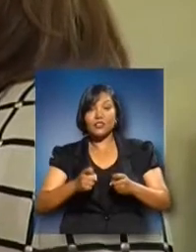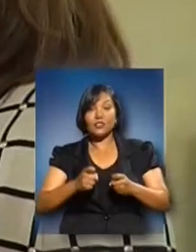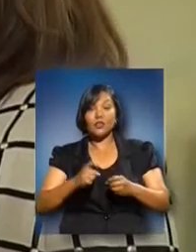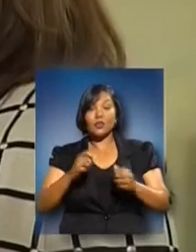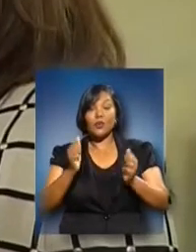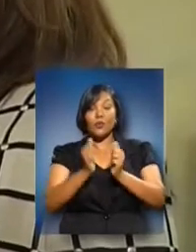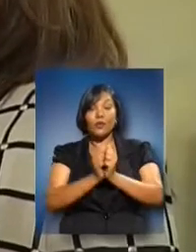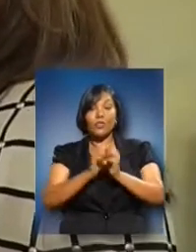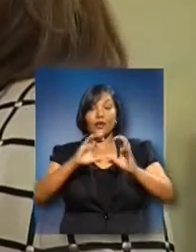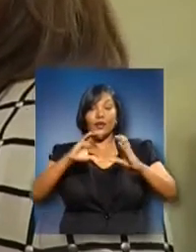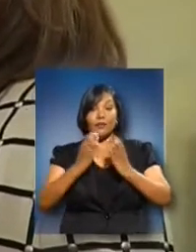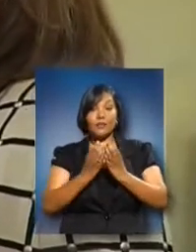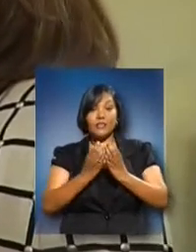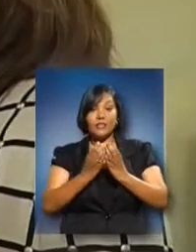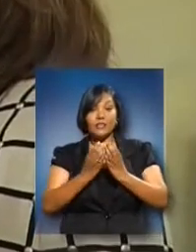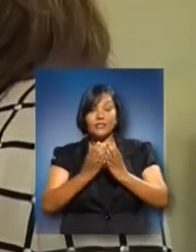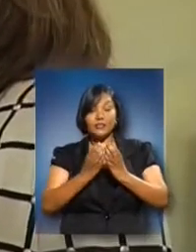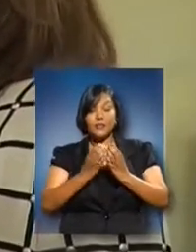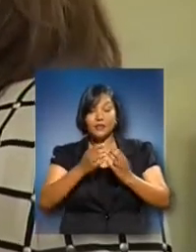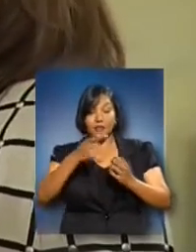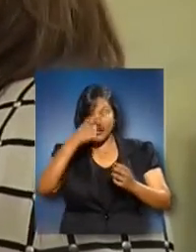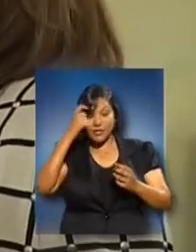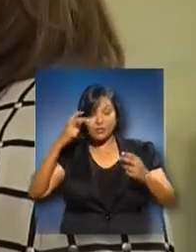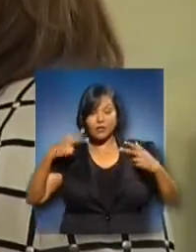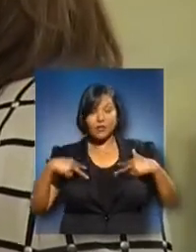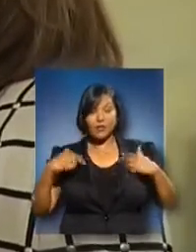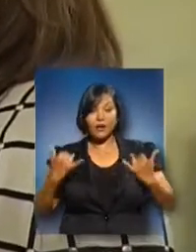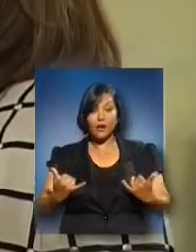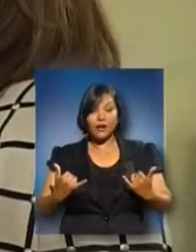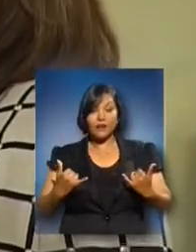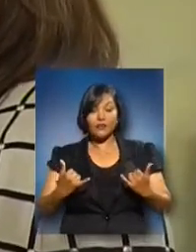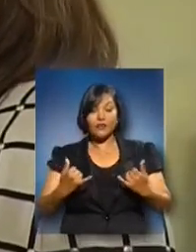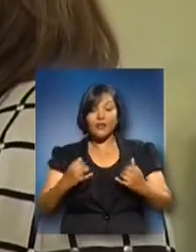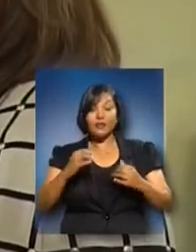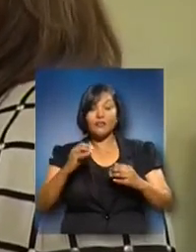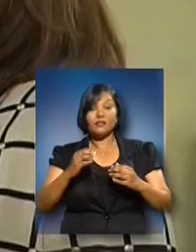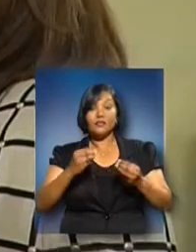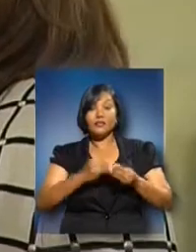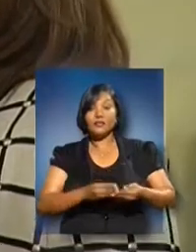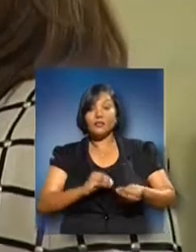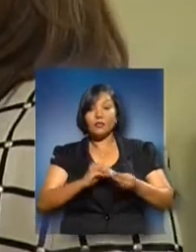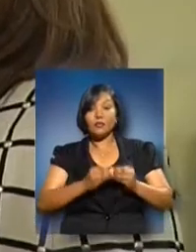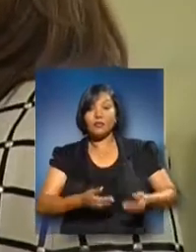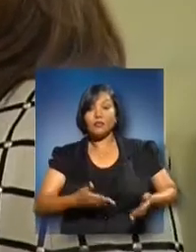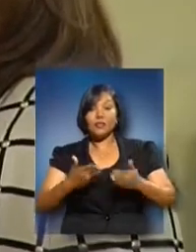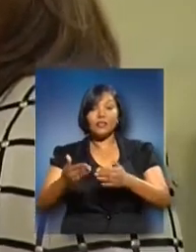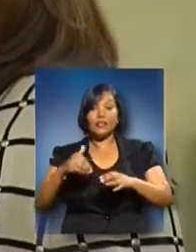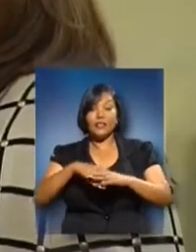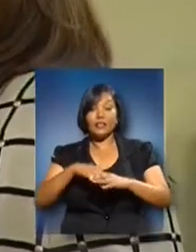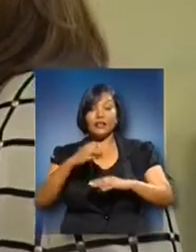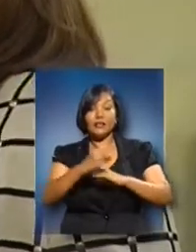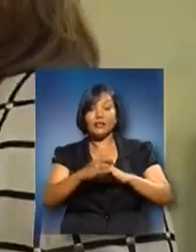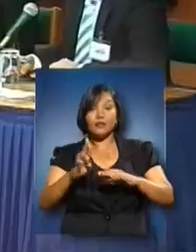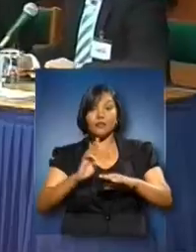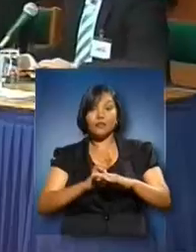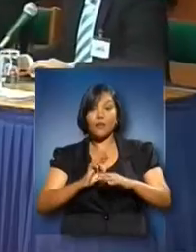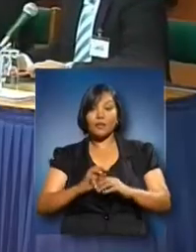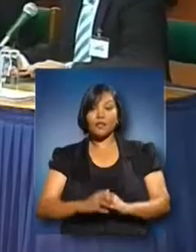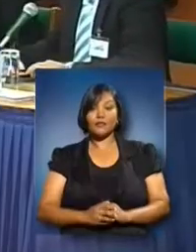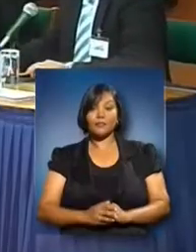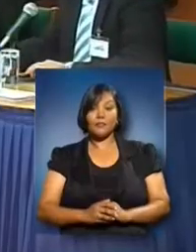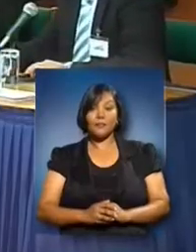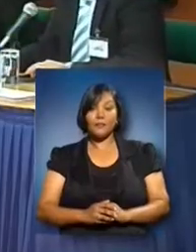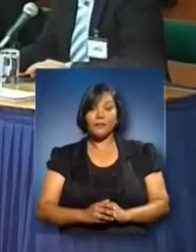a consequence of the introduction of local number portability in the Dominican Republic?